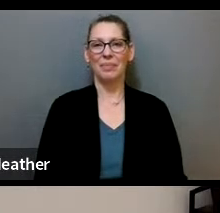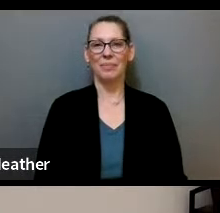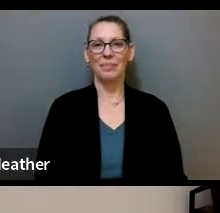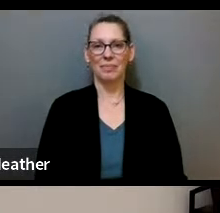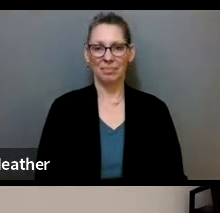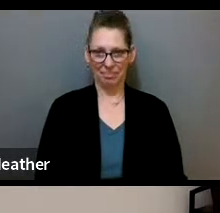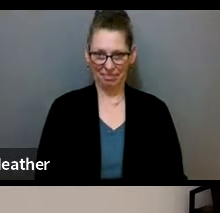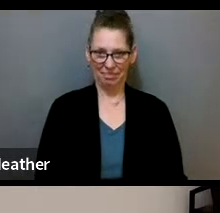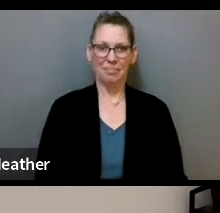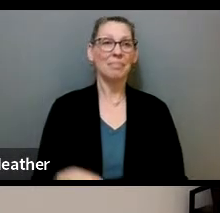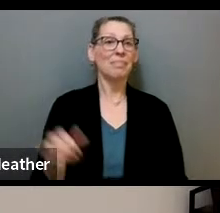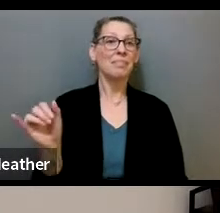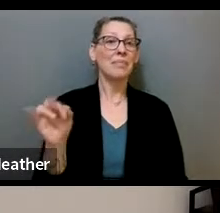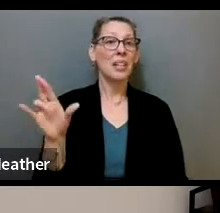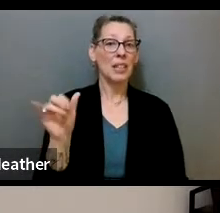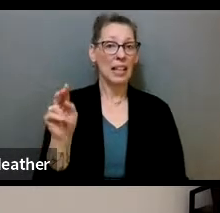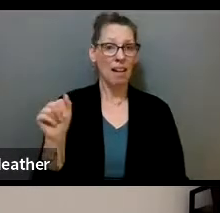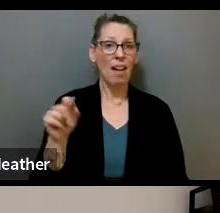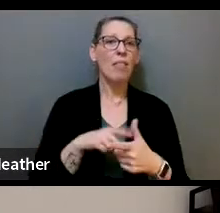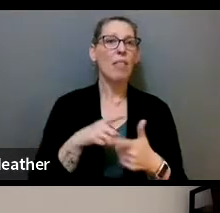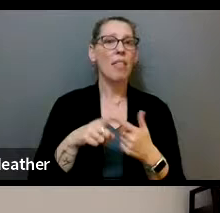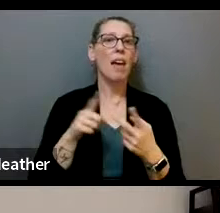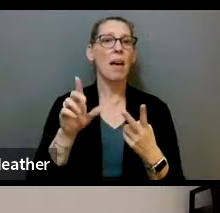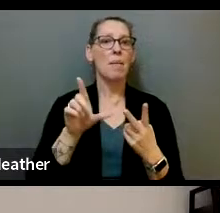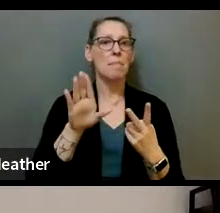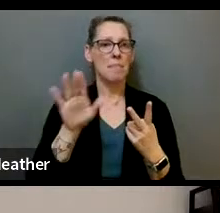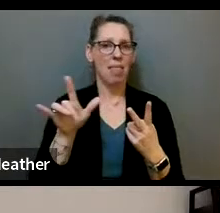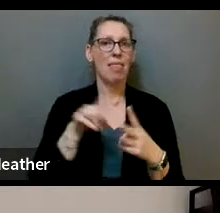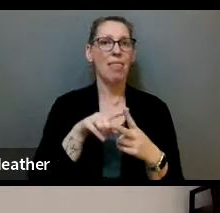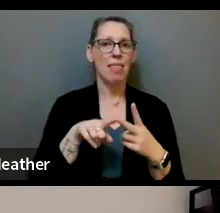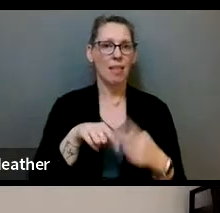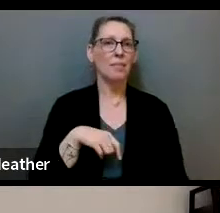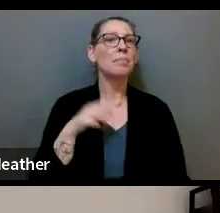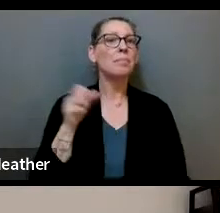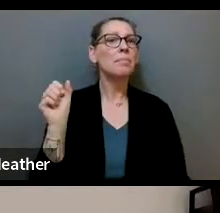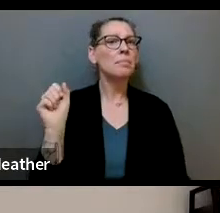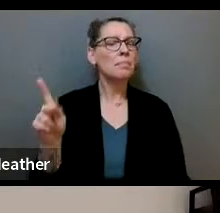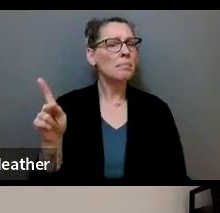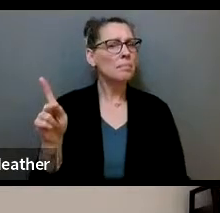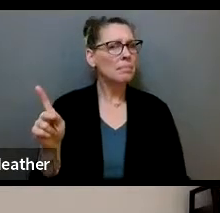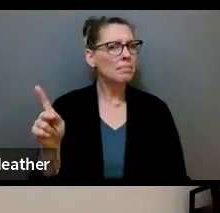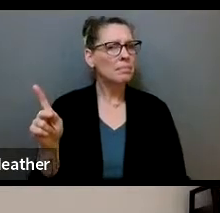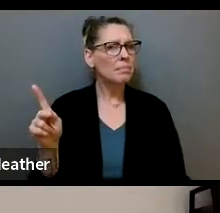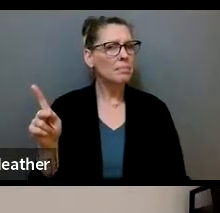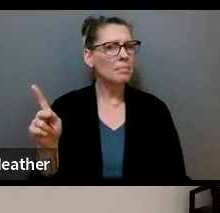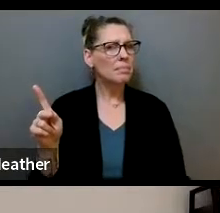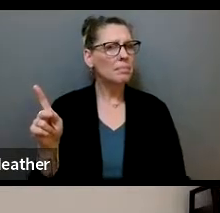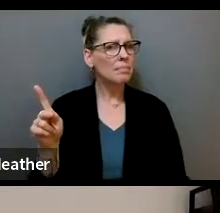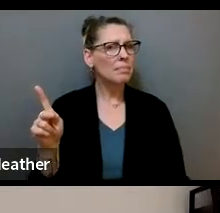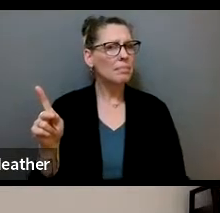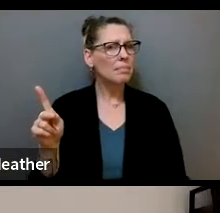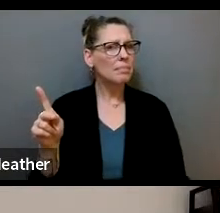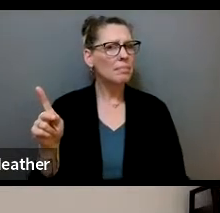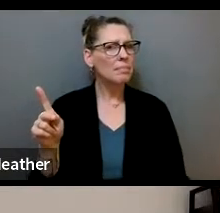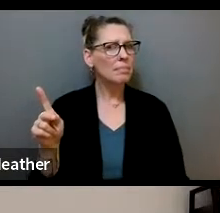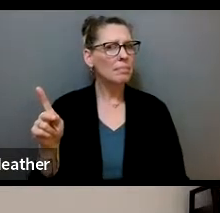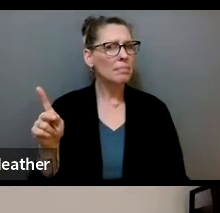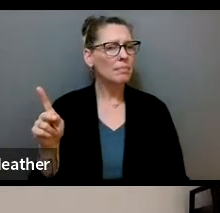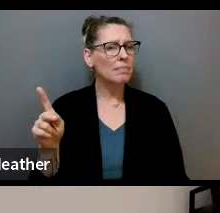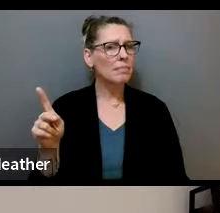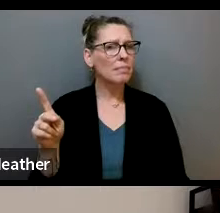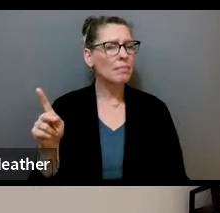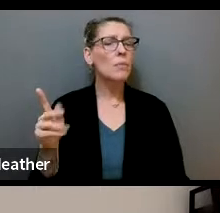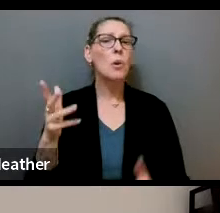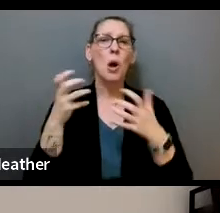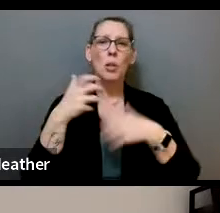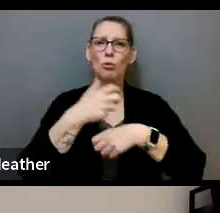Okay, Irina, and then Bill. Yeah. I kind of like want to get the data point from you